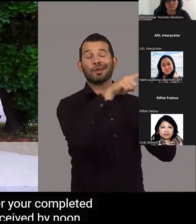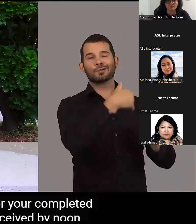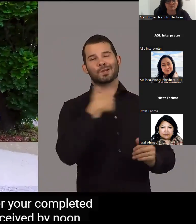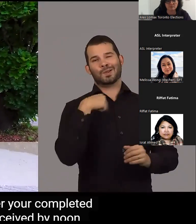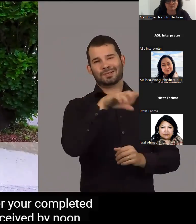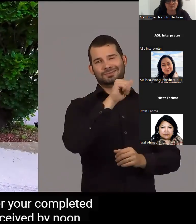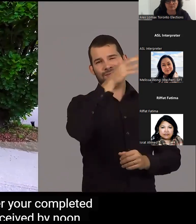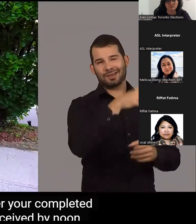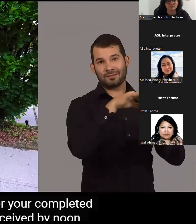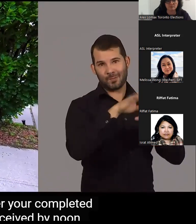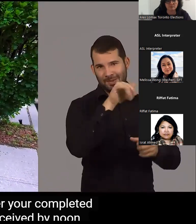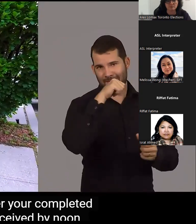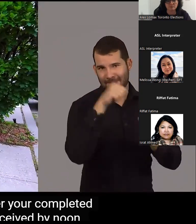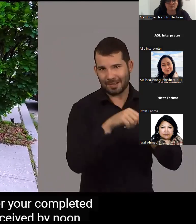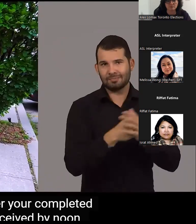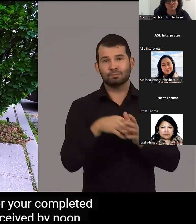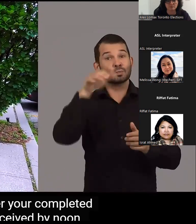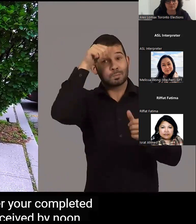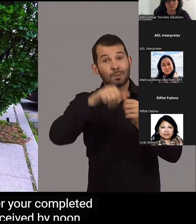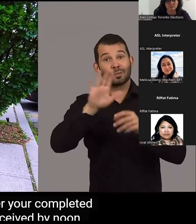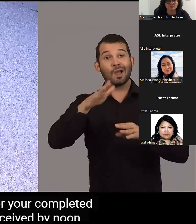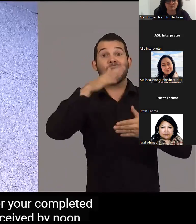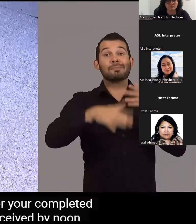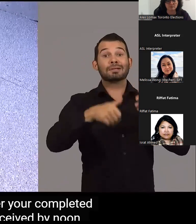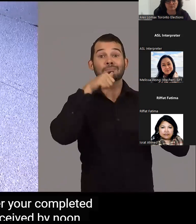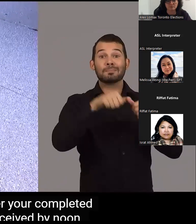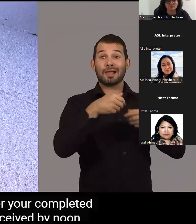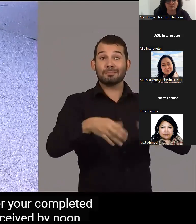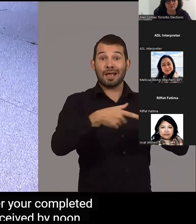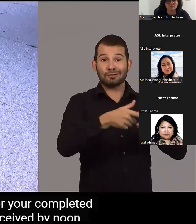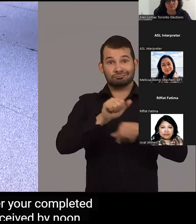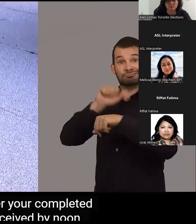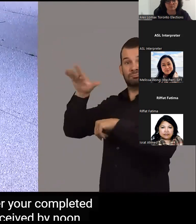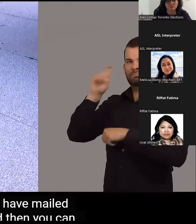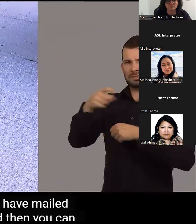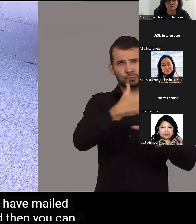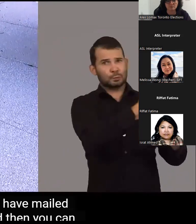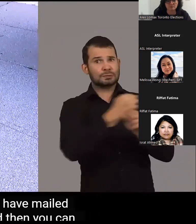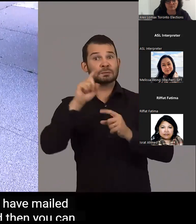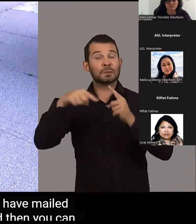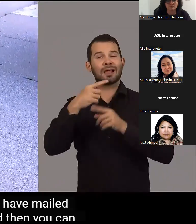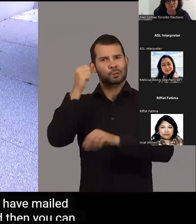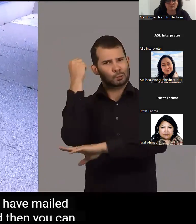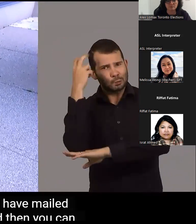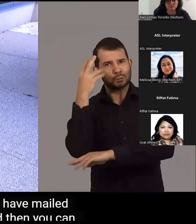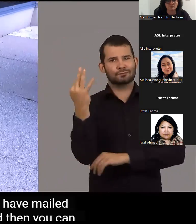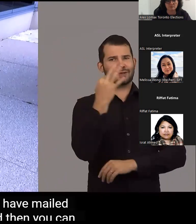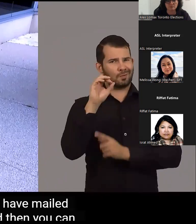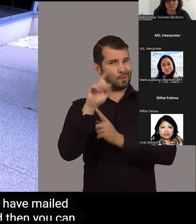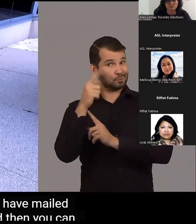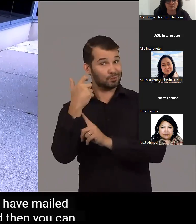toronto.ca/vote-by-mail. Remember, your completed mail-in voting package must be received by noon on Friday, October